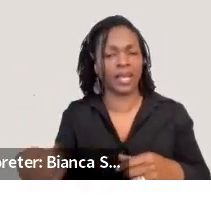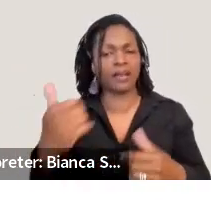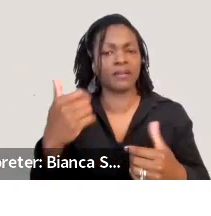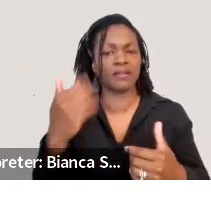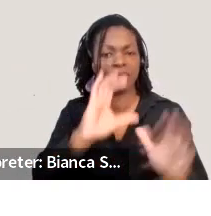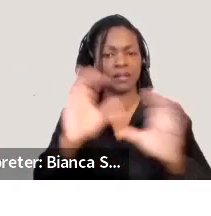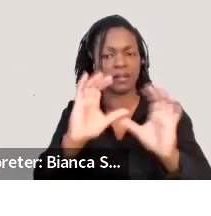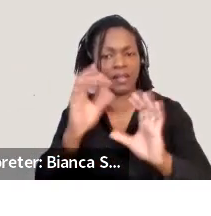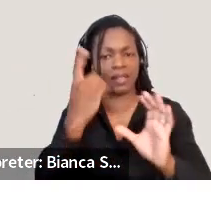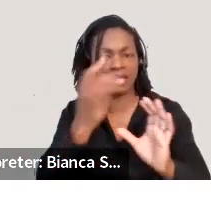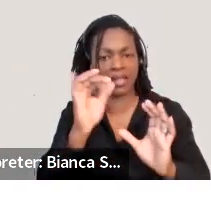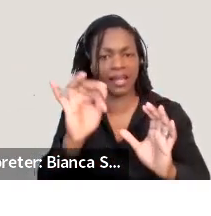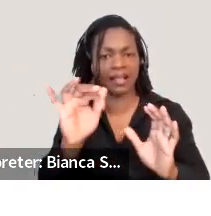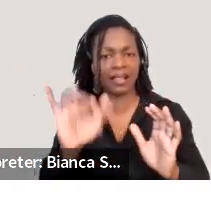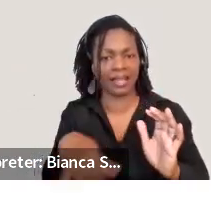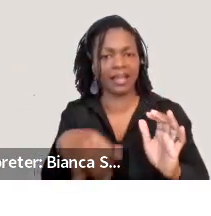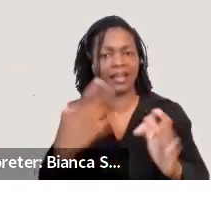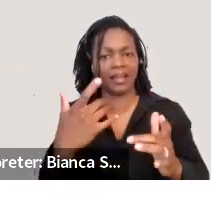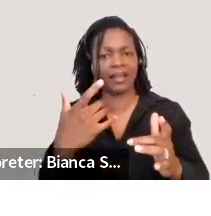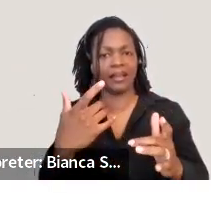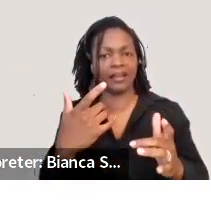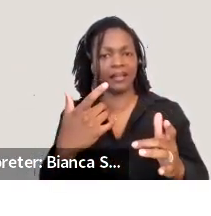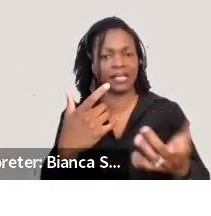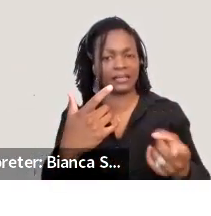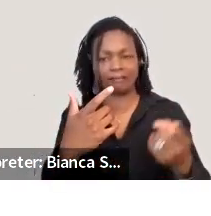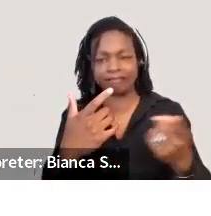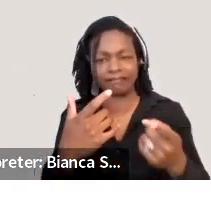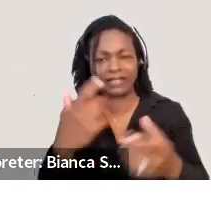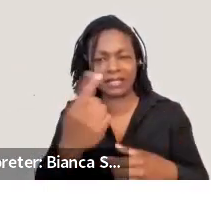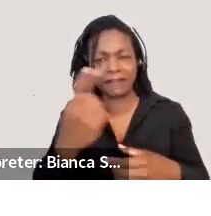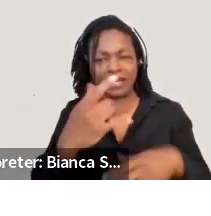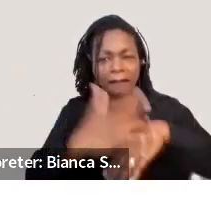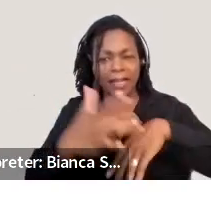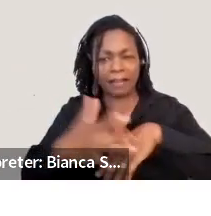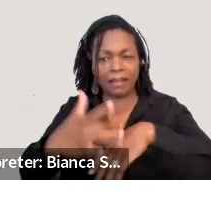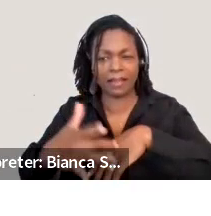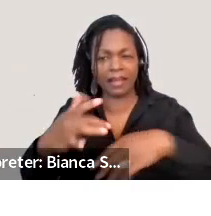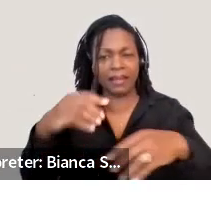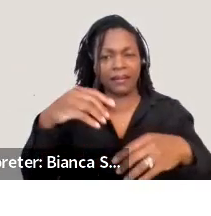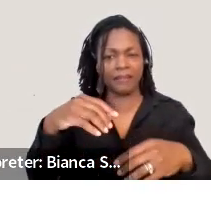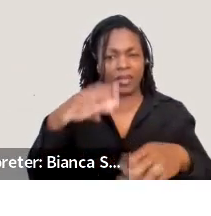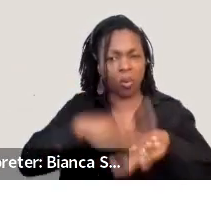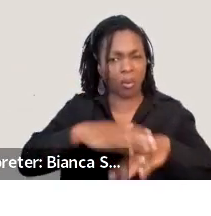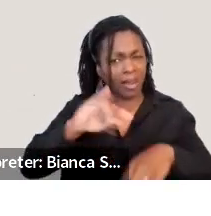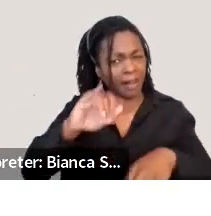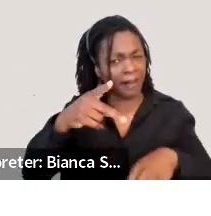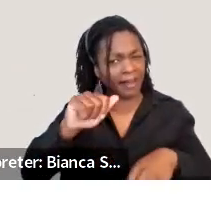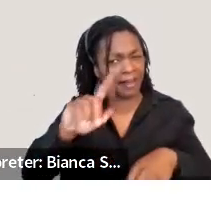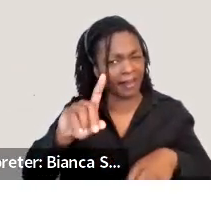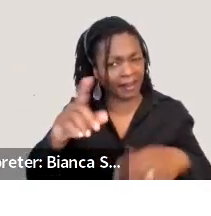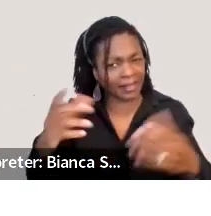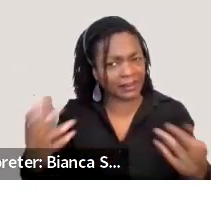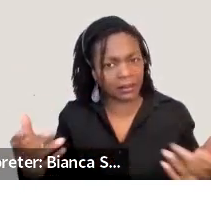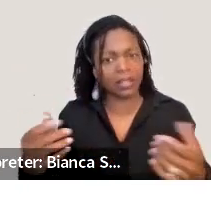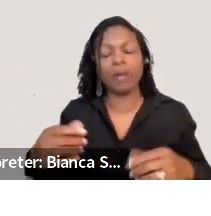populating some blank outs and they're on an iPad. So our website is set to be mobile first. So it's set